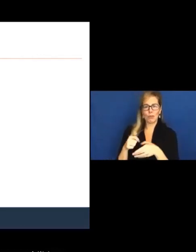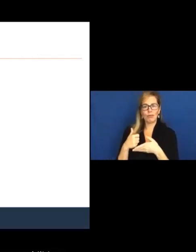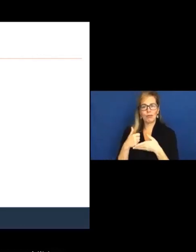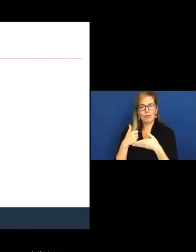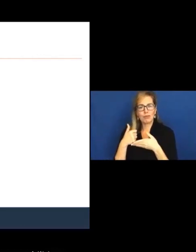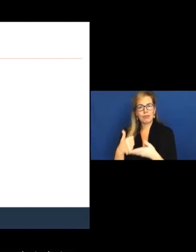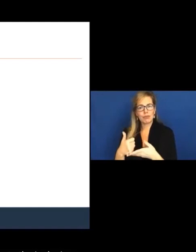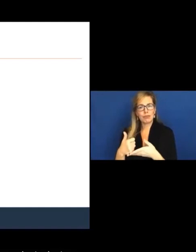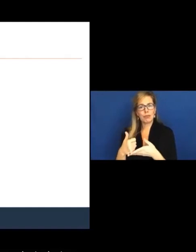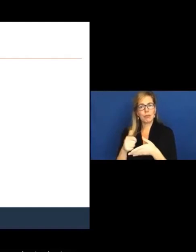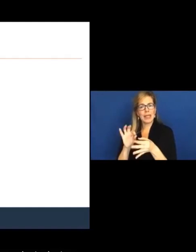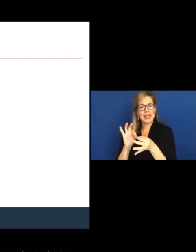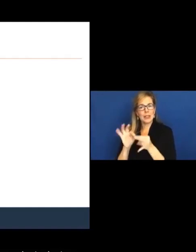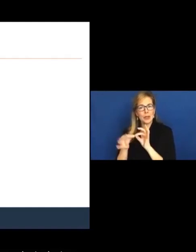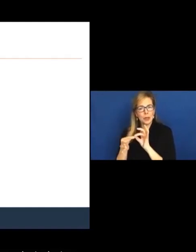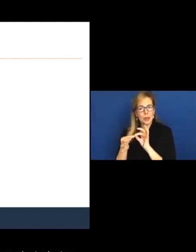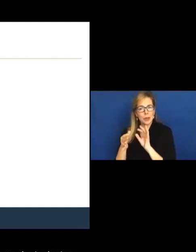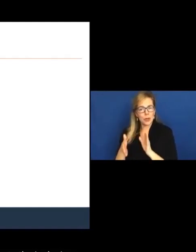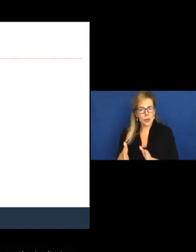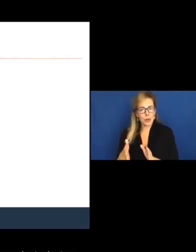interpreters and captioners,